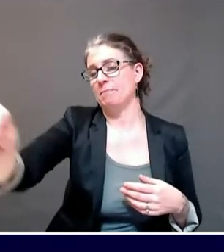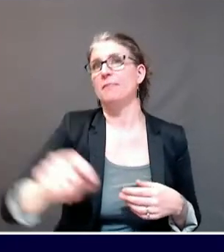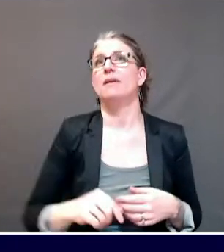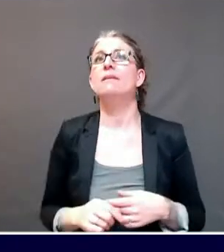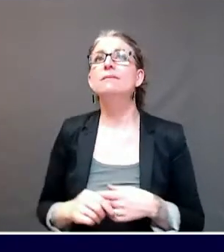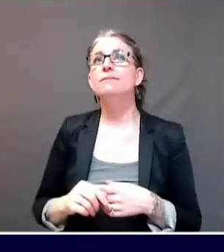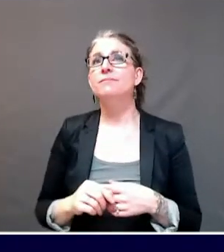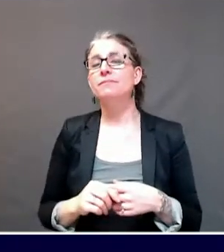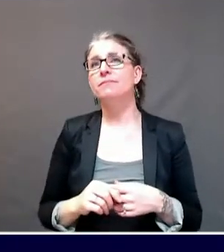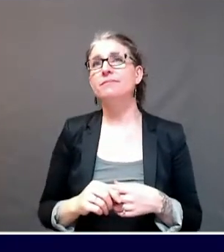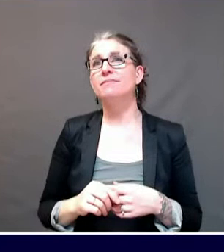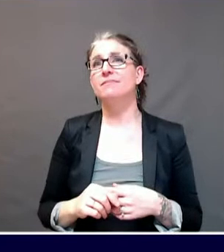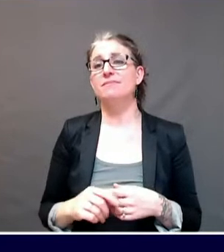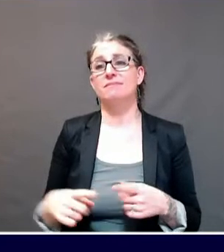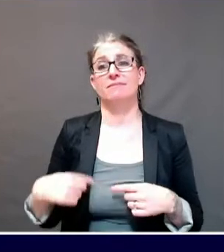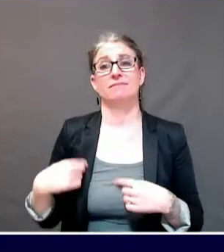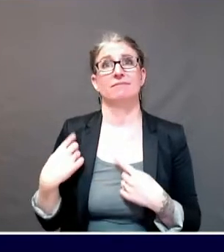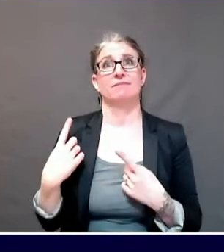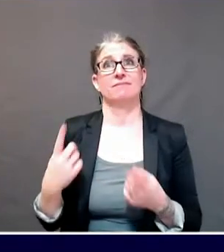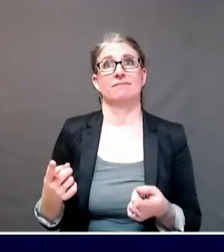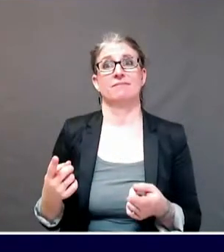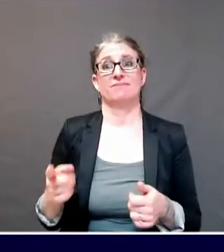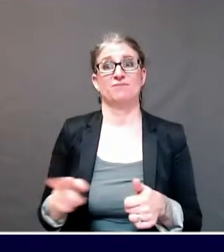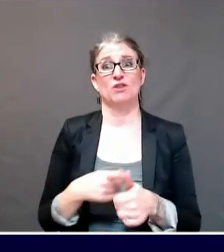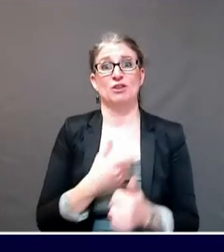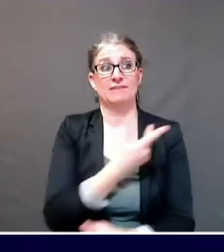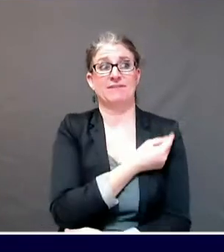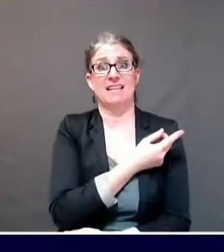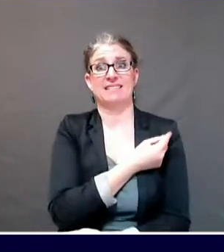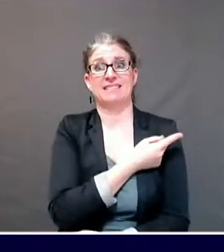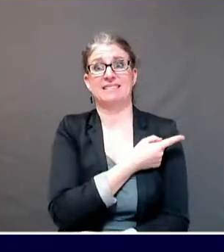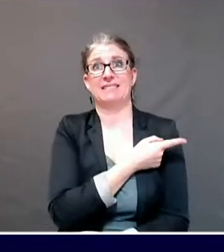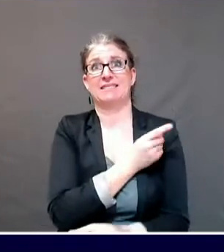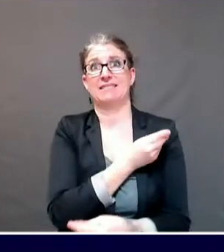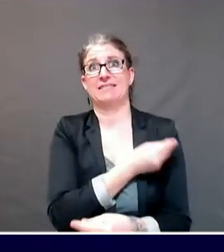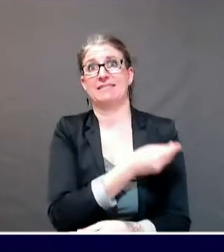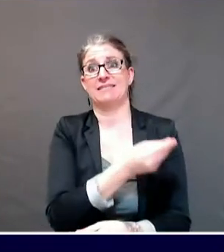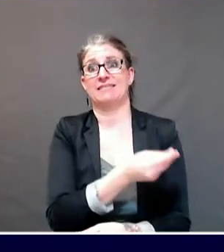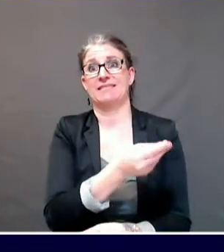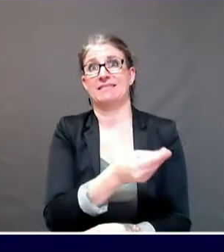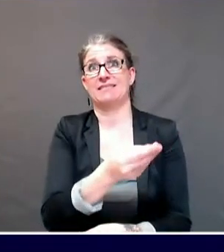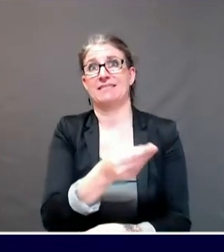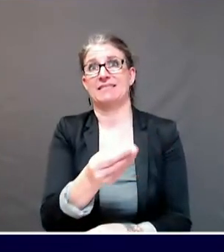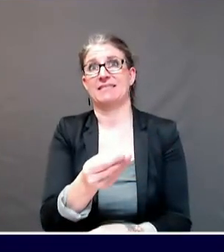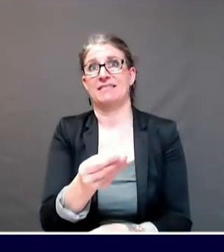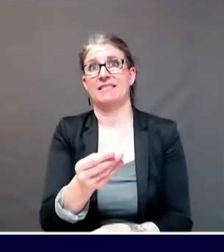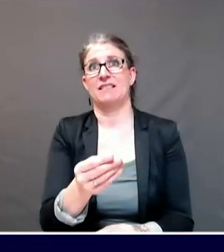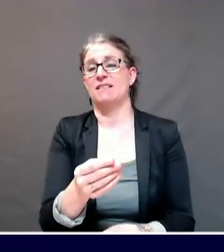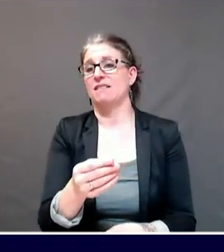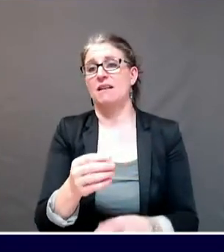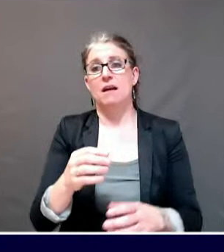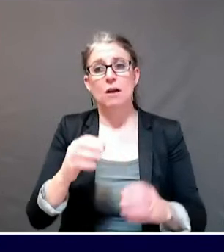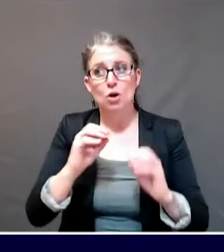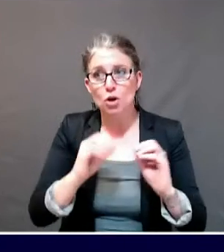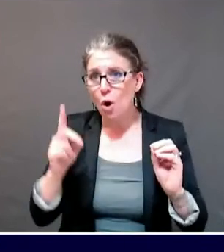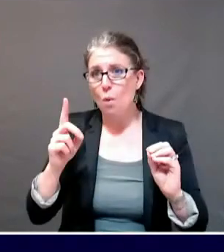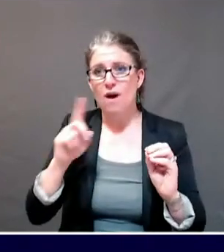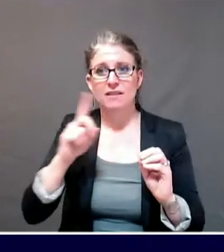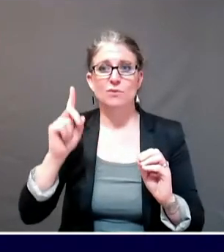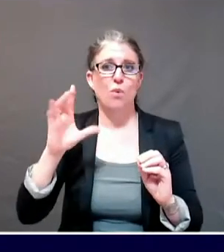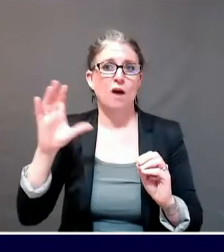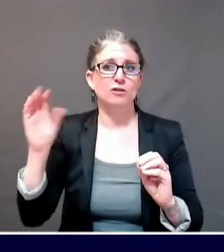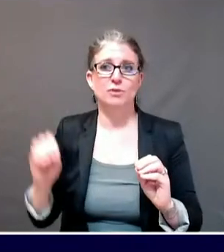and also because we don't know with certainty whether the vaccine eliminates or reduces